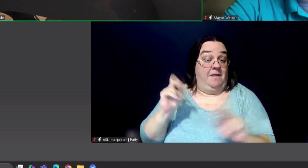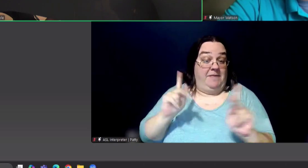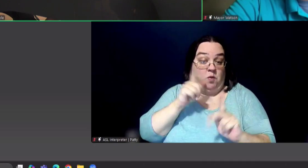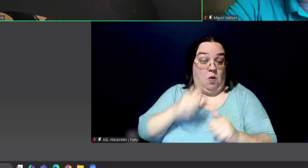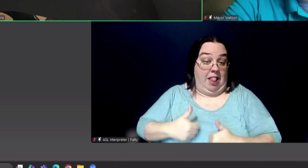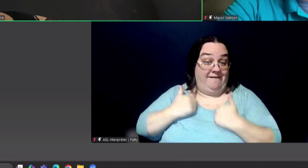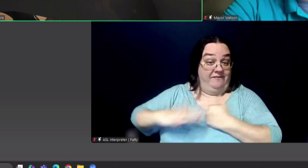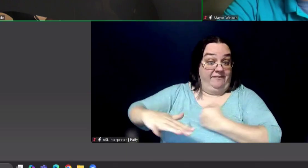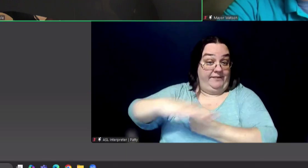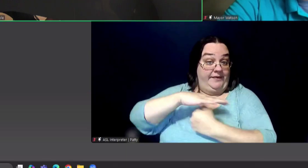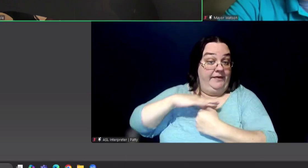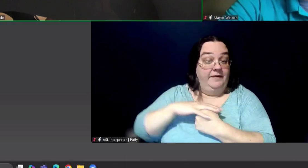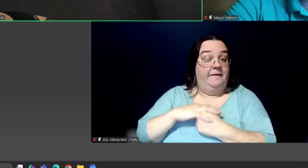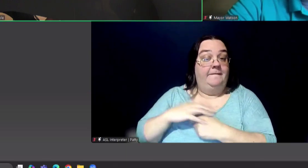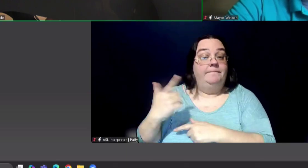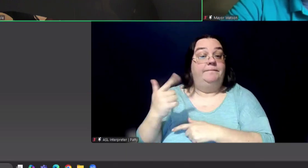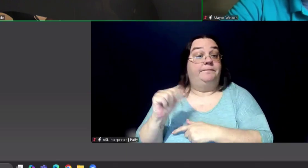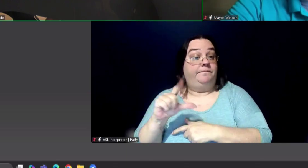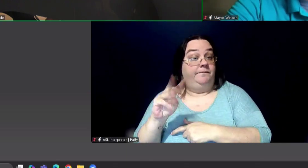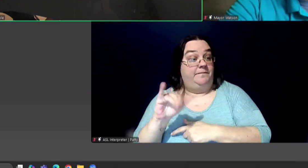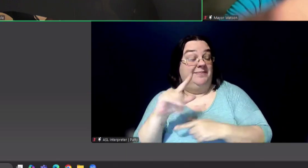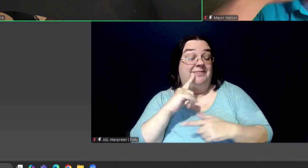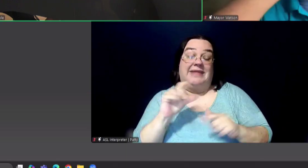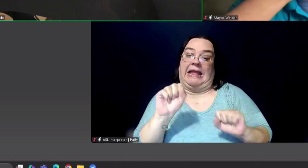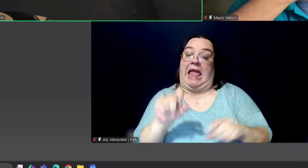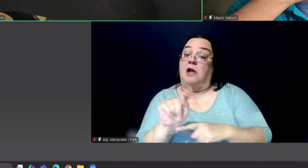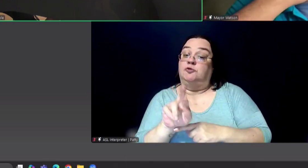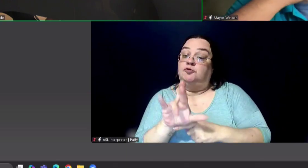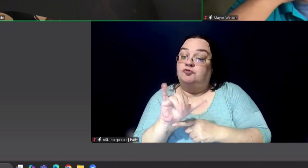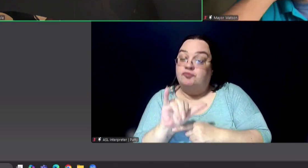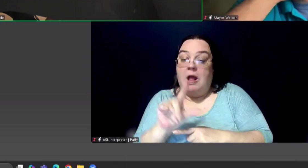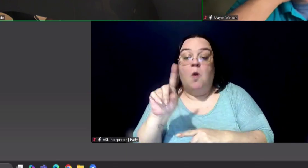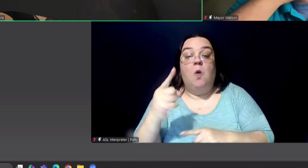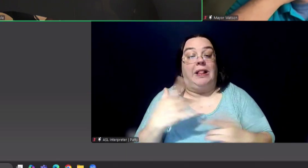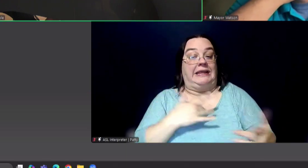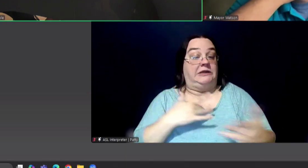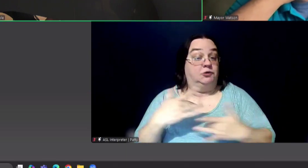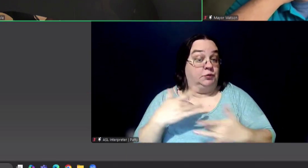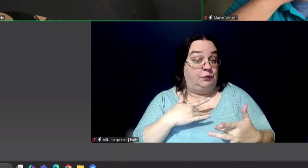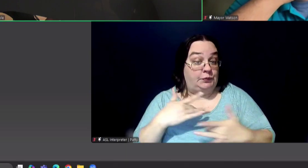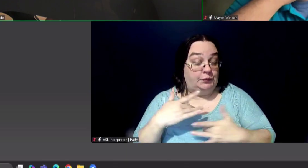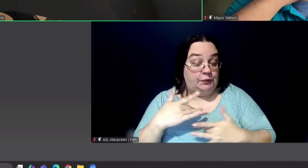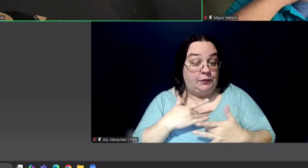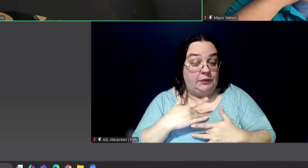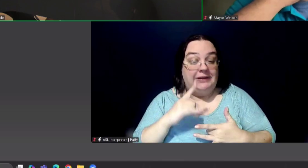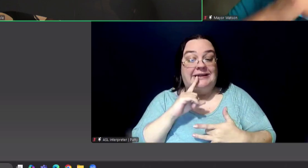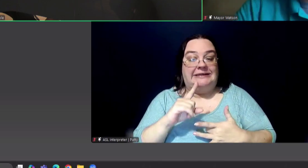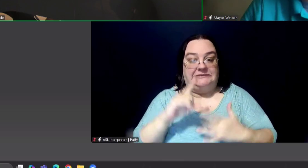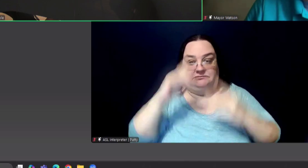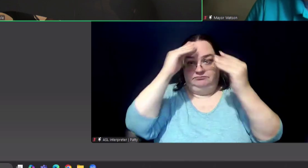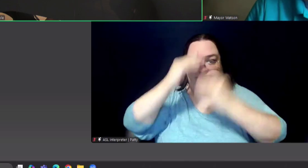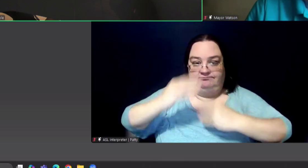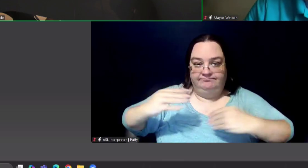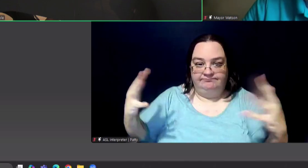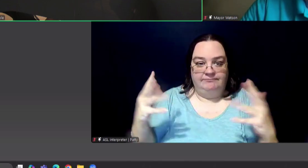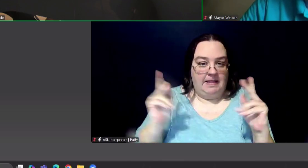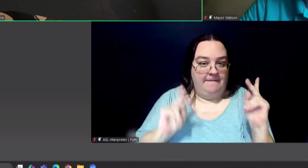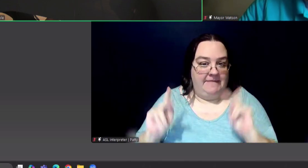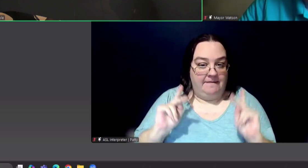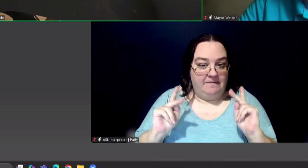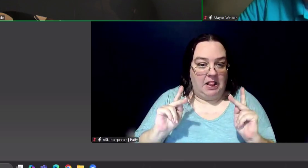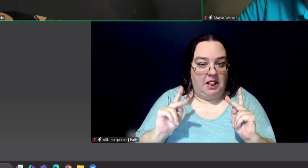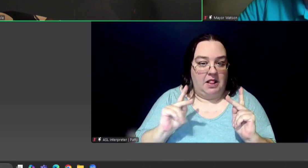We can try. The only issue with that would be getting the notice out and the time that we need to.